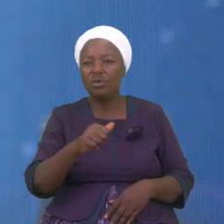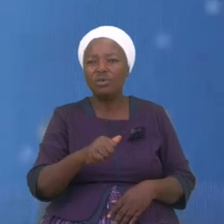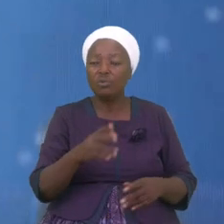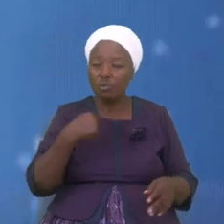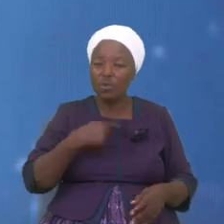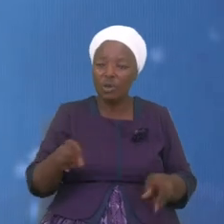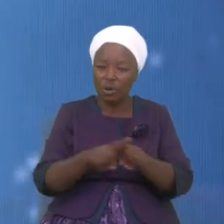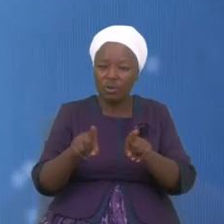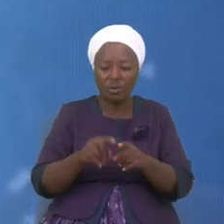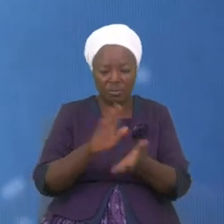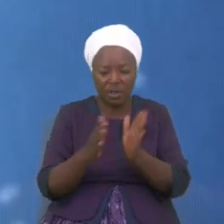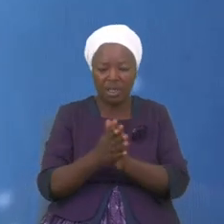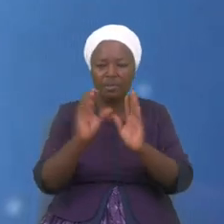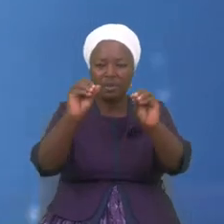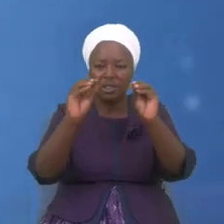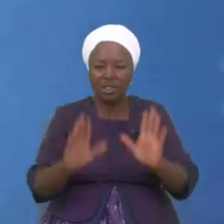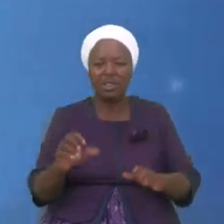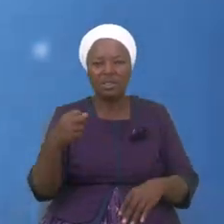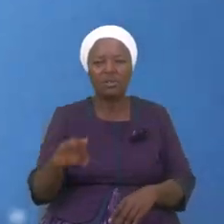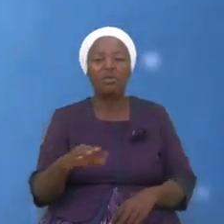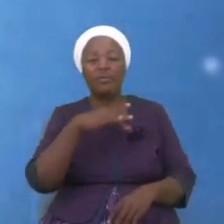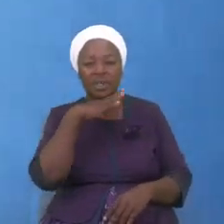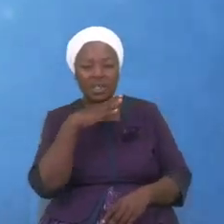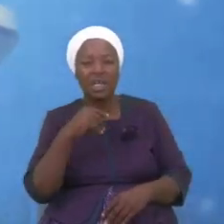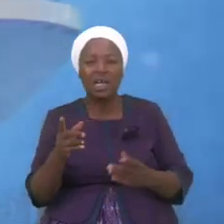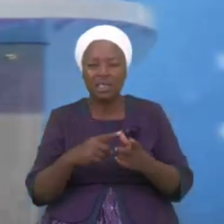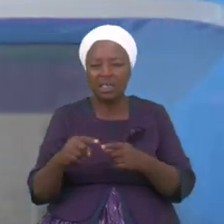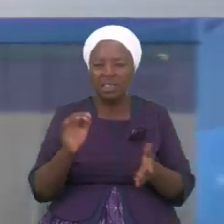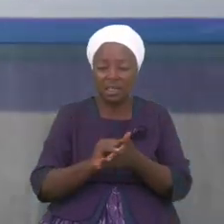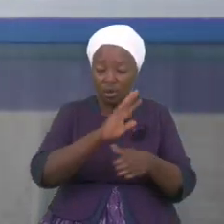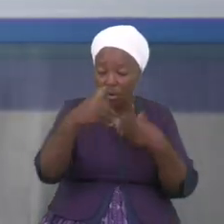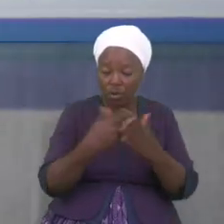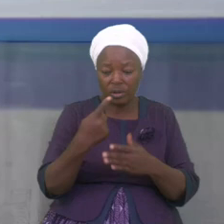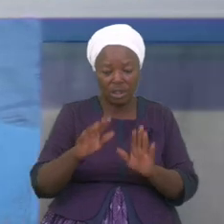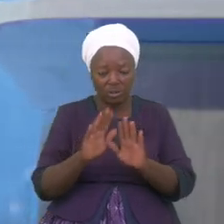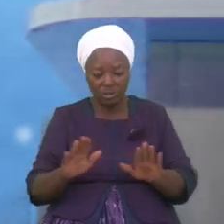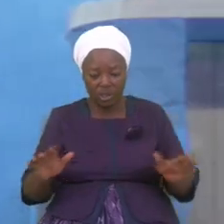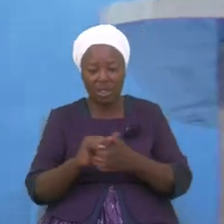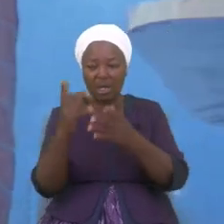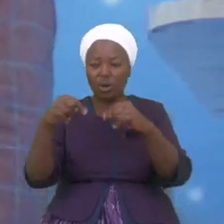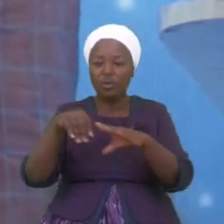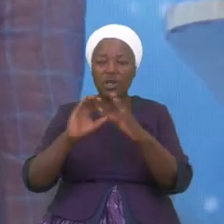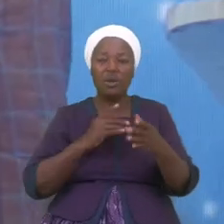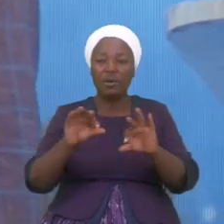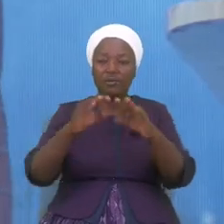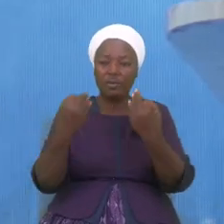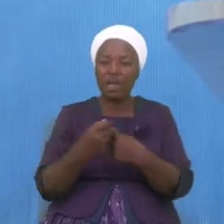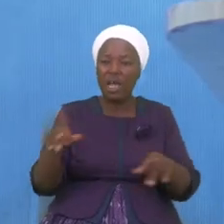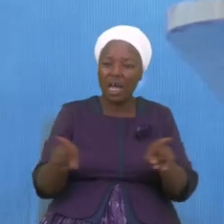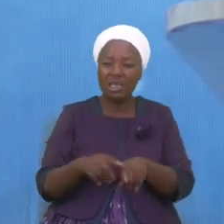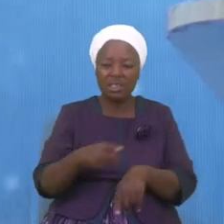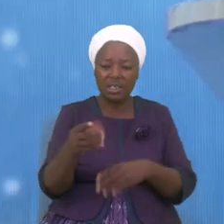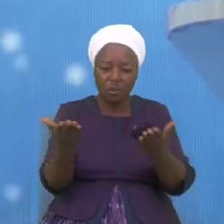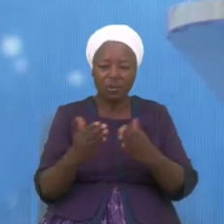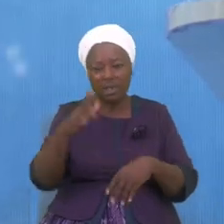of corruption. That all the children that come in our families, as they watch daddy and